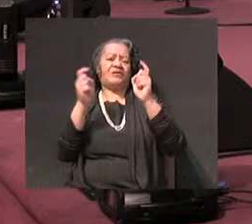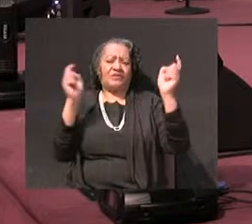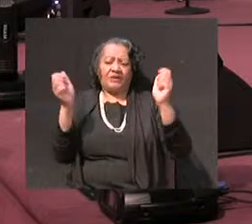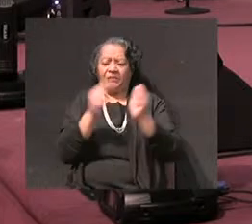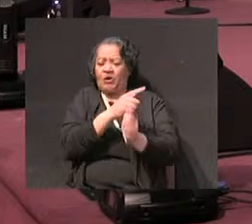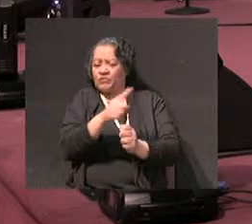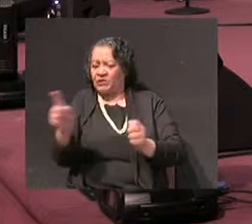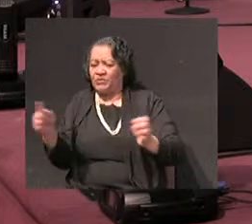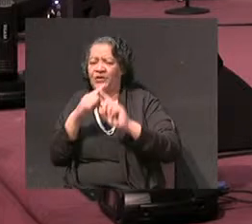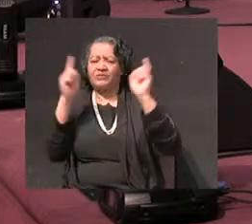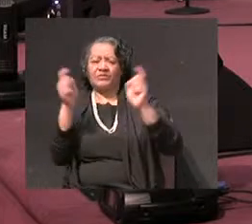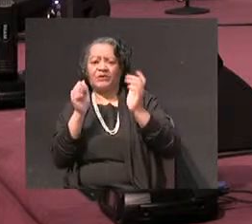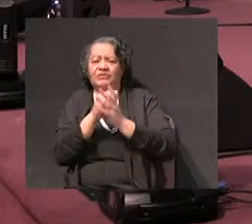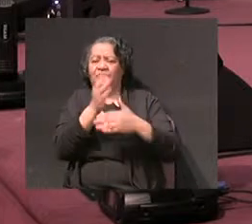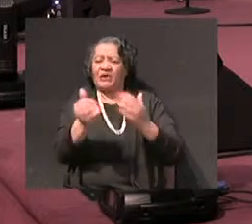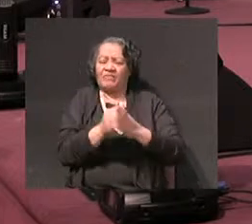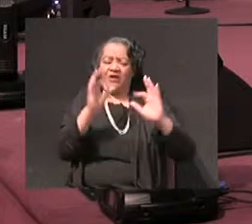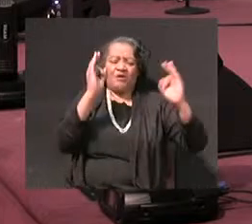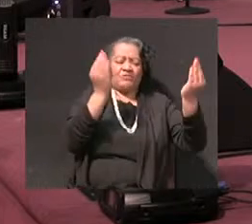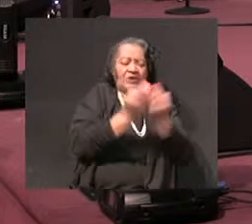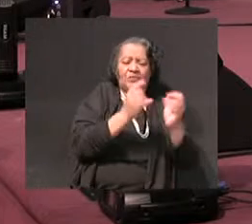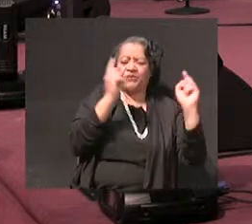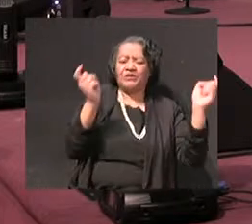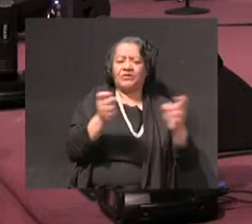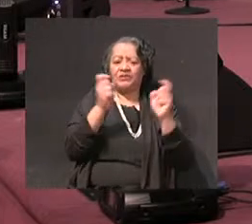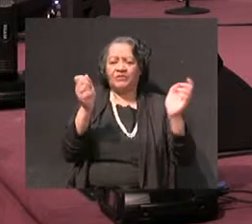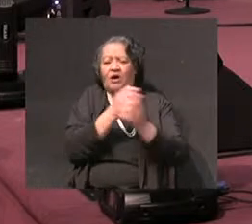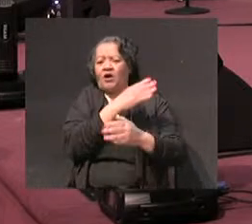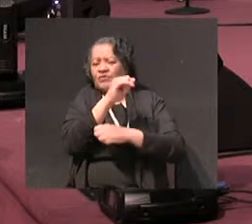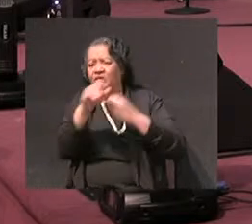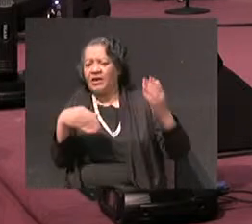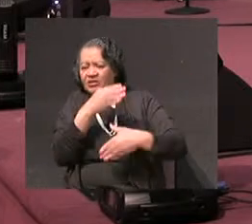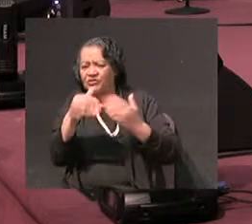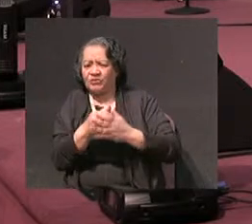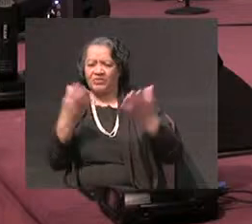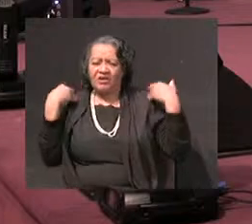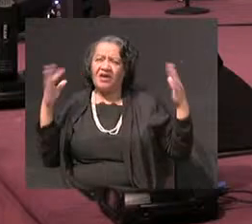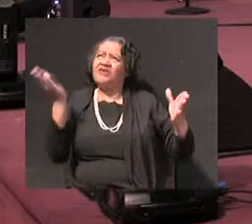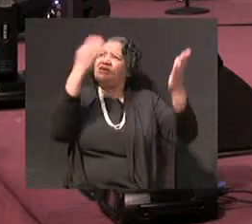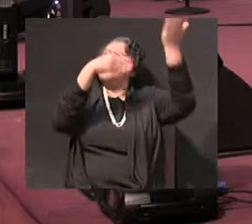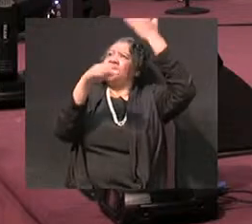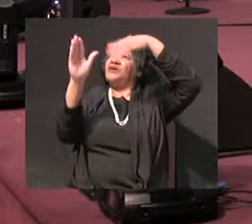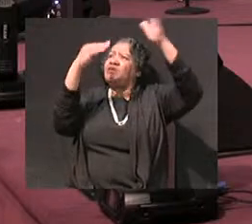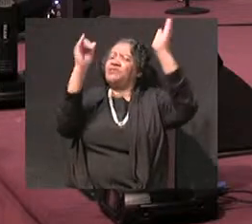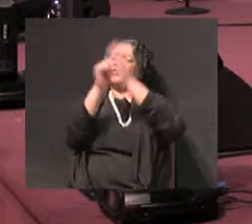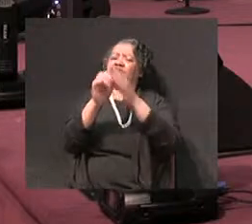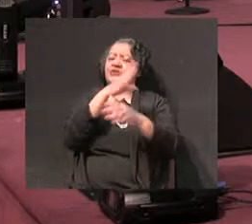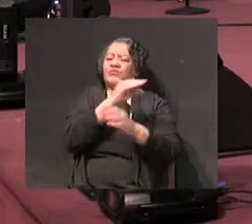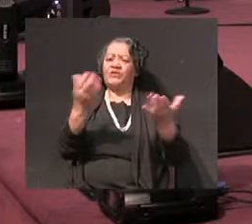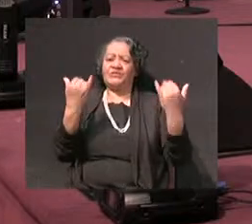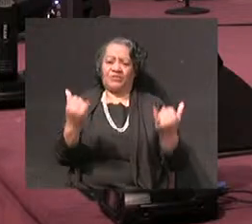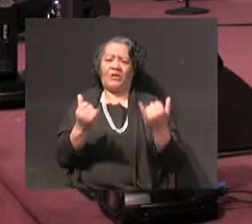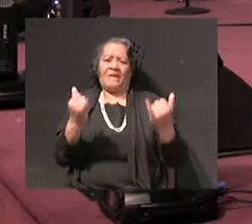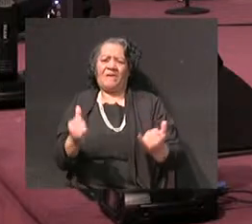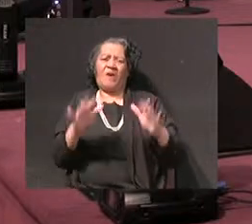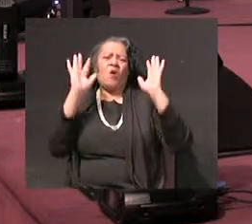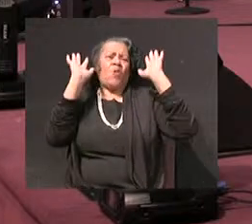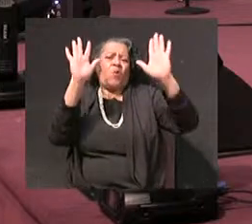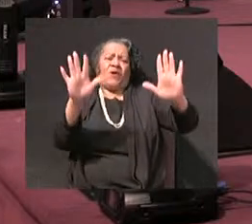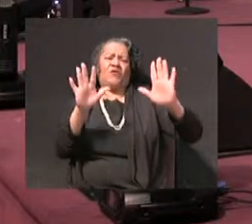with them. We celebrate with their families. We celebrate with all the angels in heaven at this